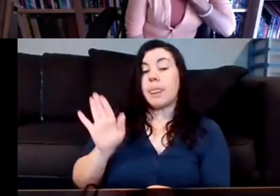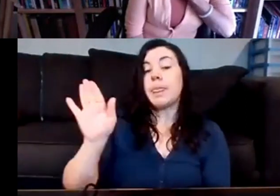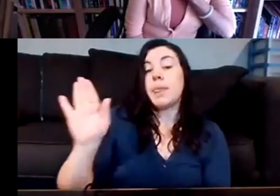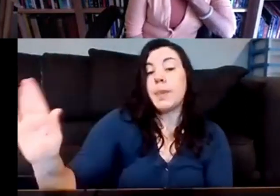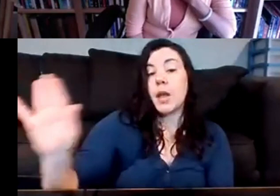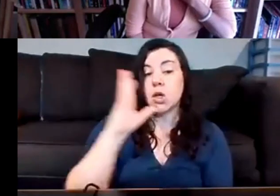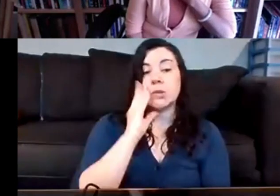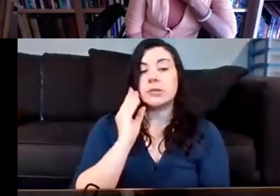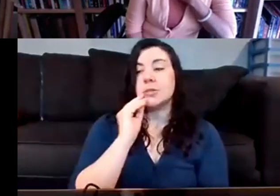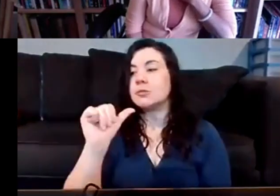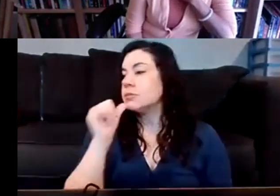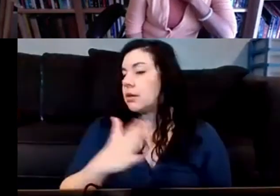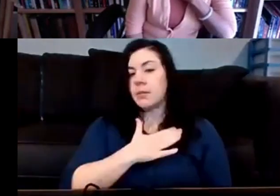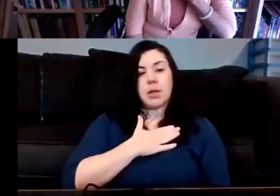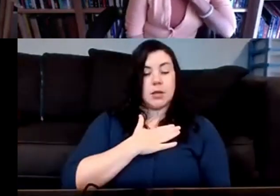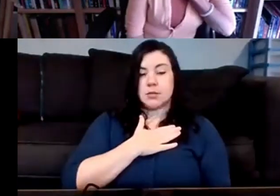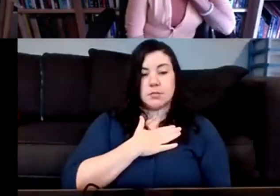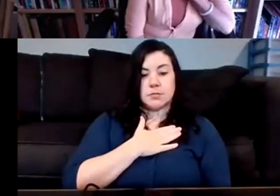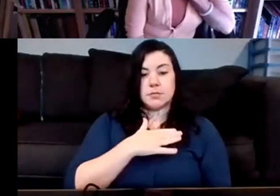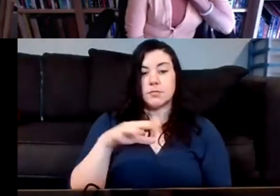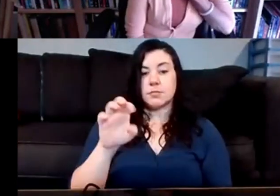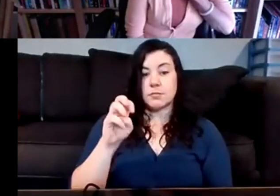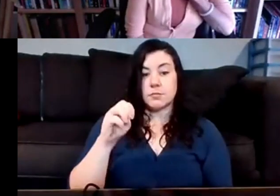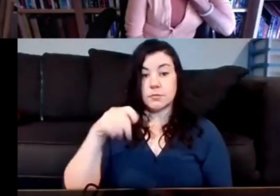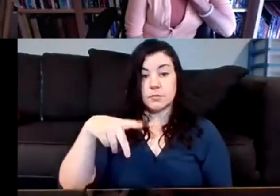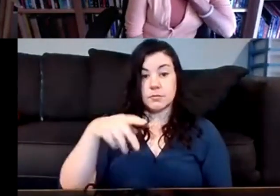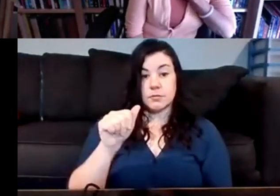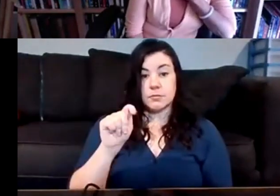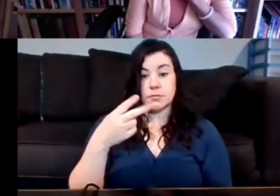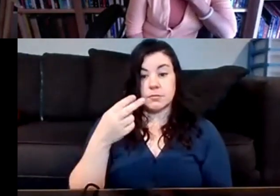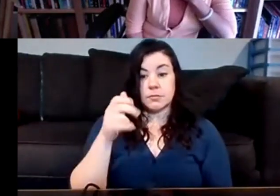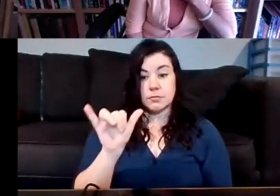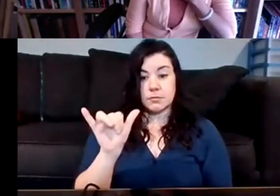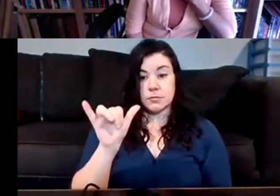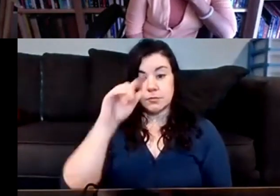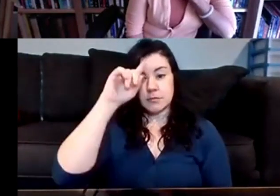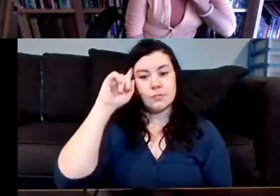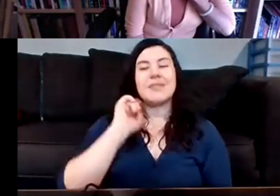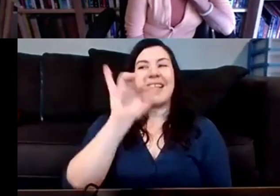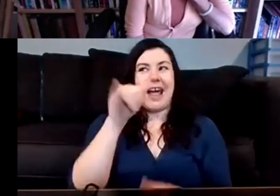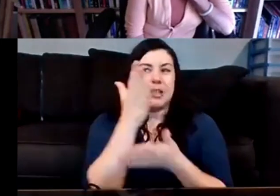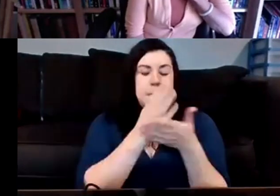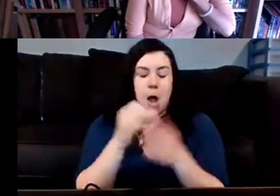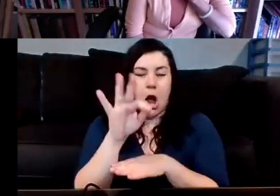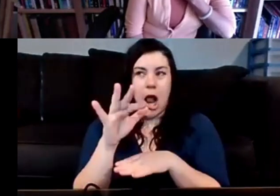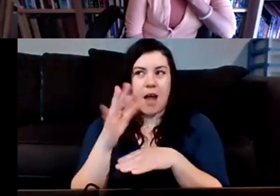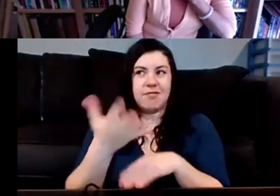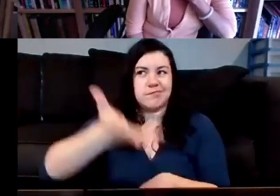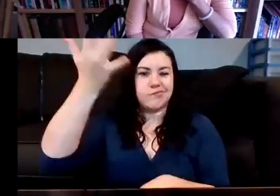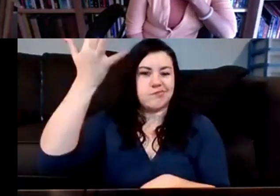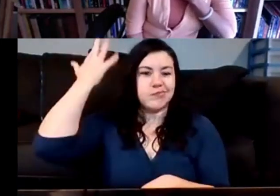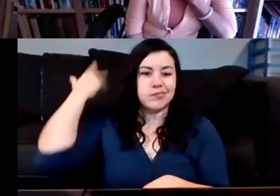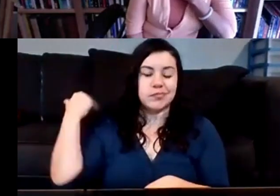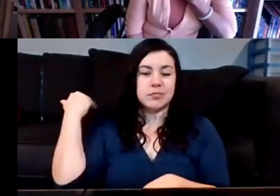empathy is a product of early capitalism. It was a way to have